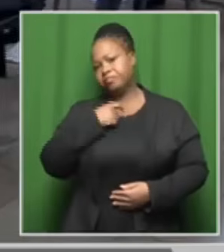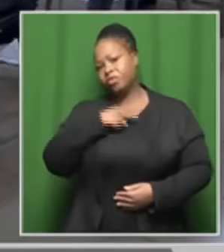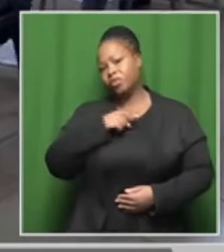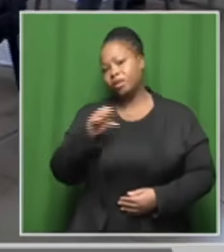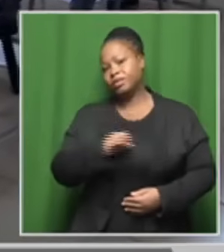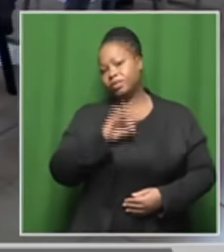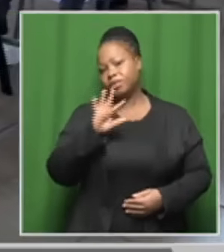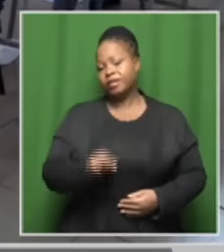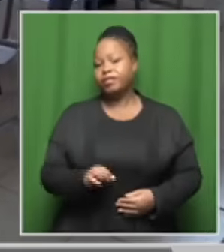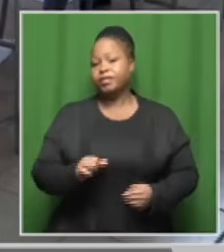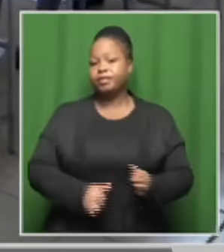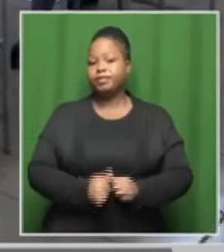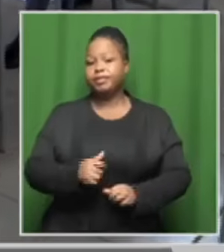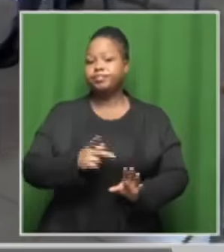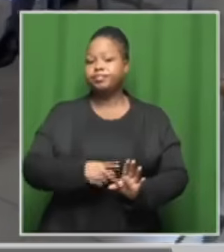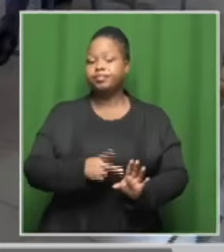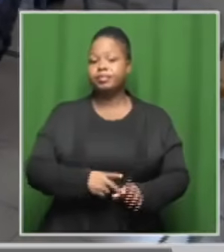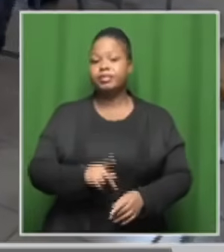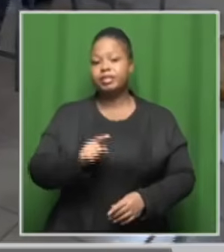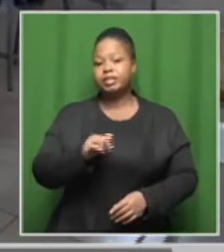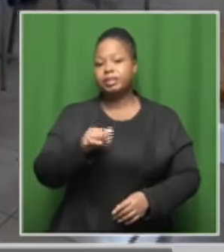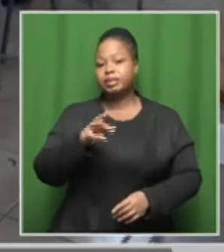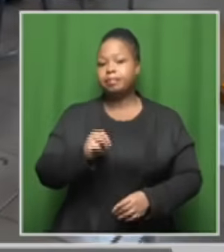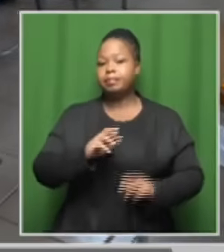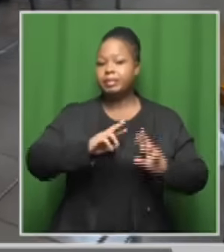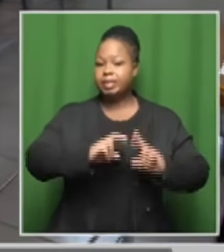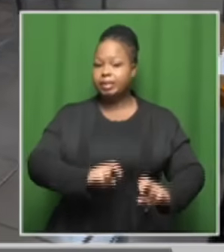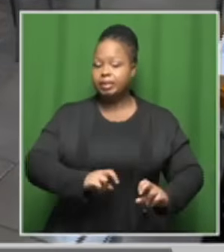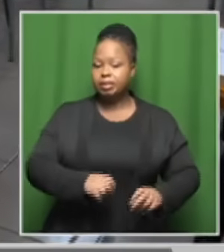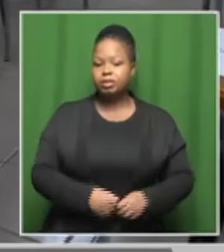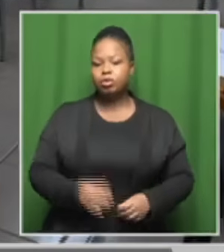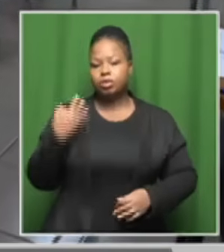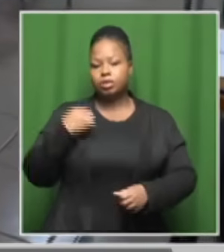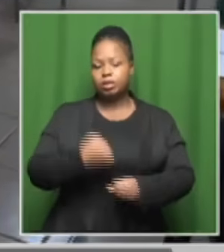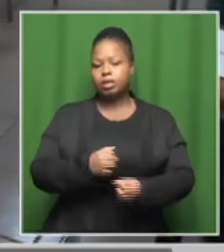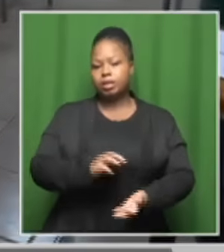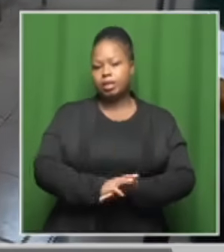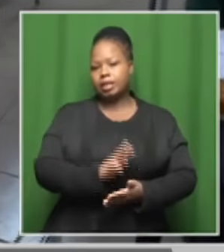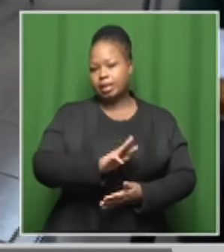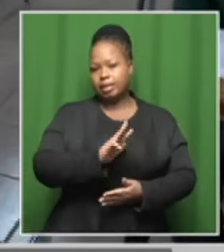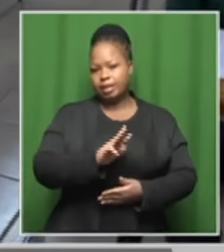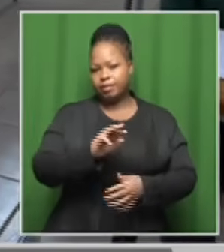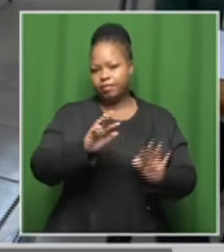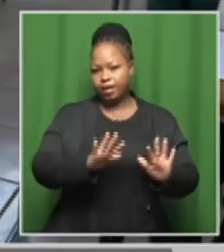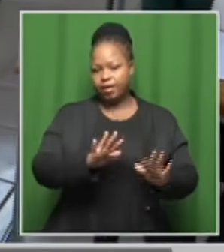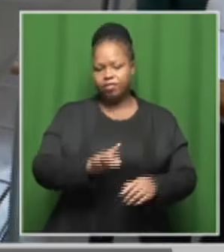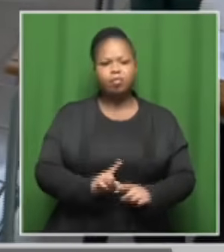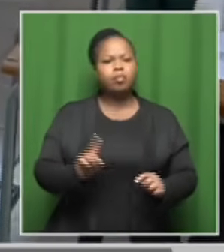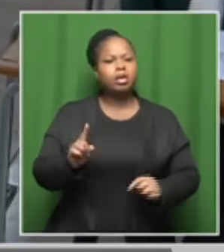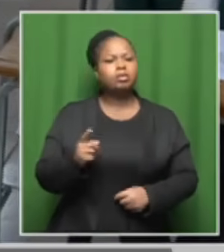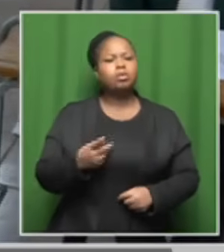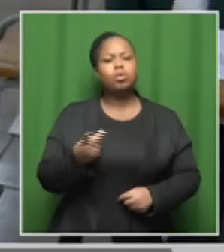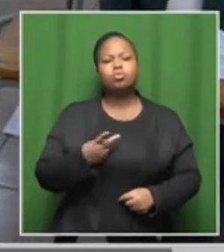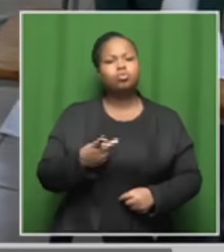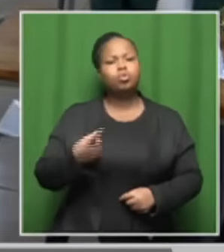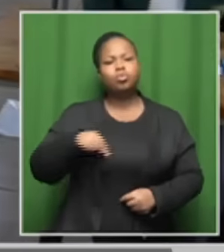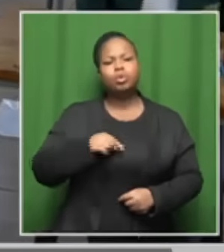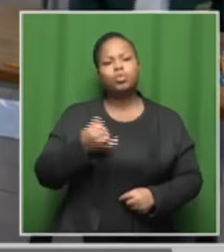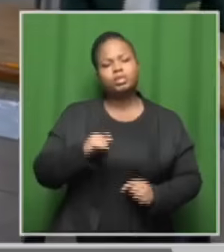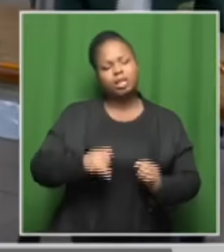Africa first participated in the TIM study in 1995, and even then we were at the bottom of the